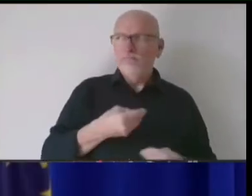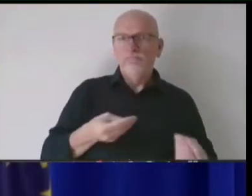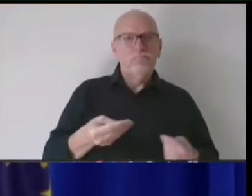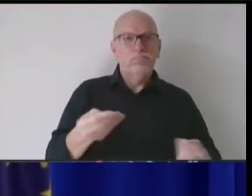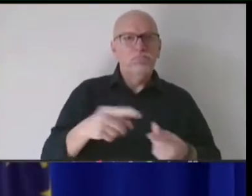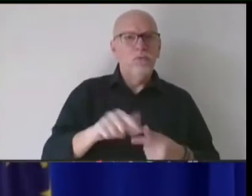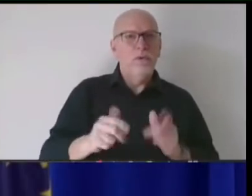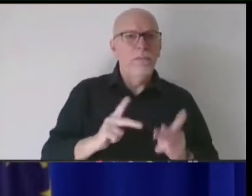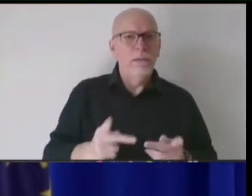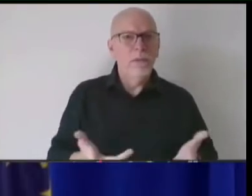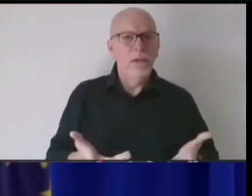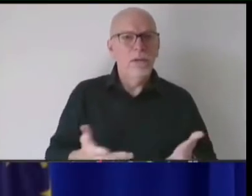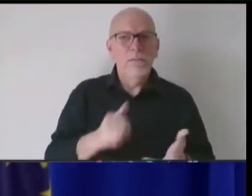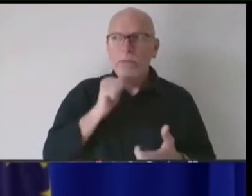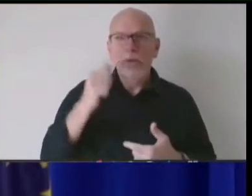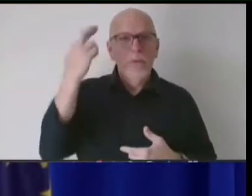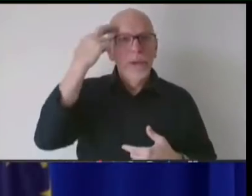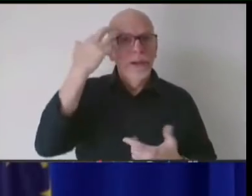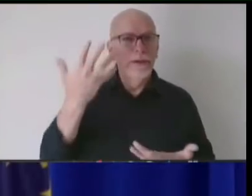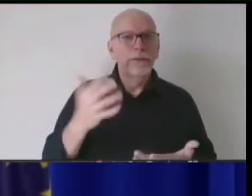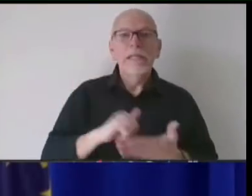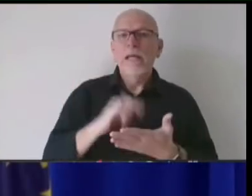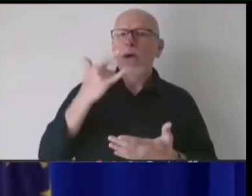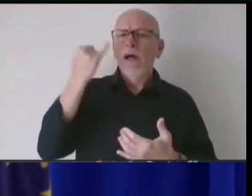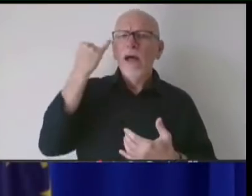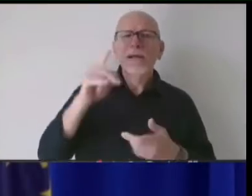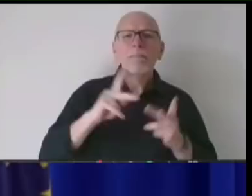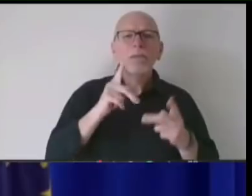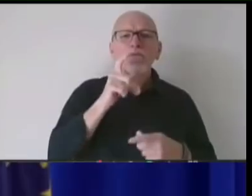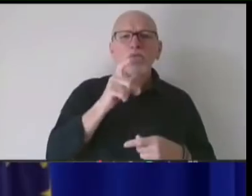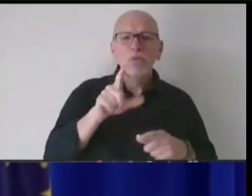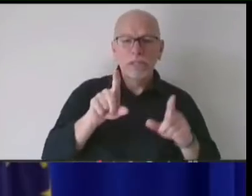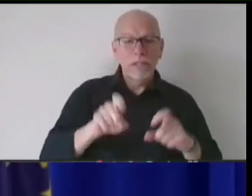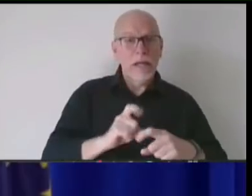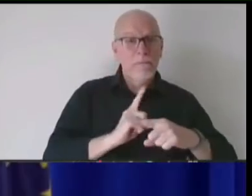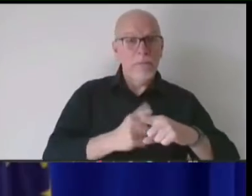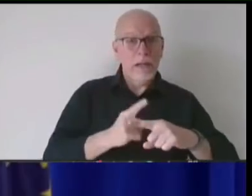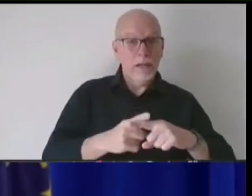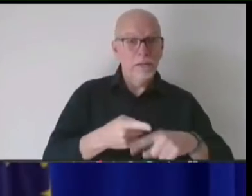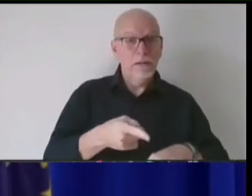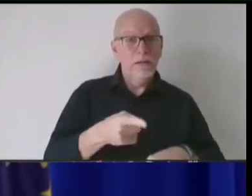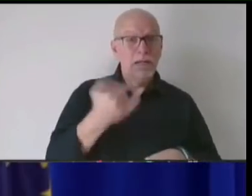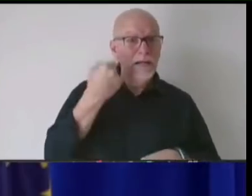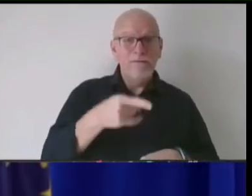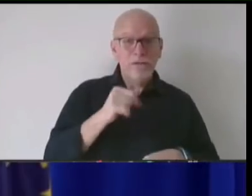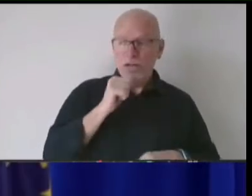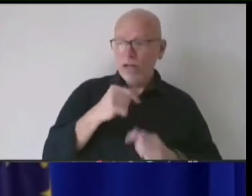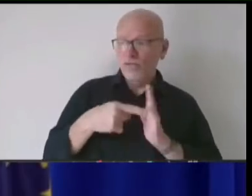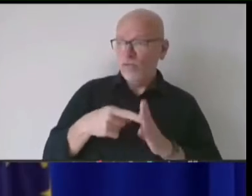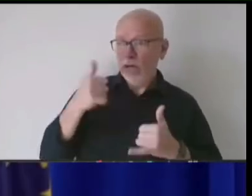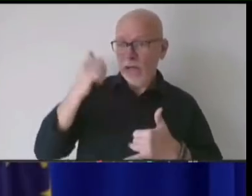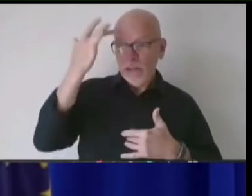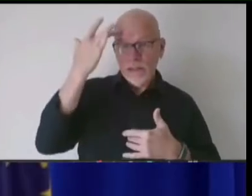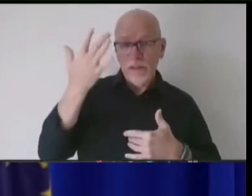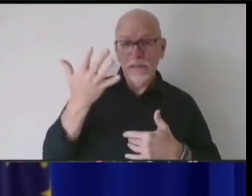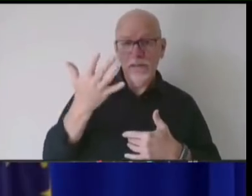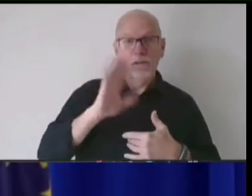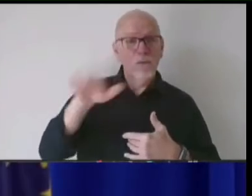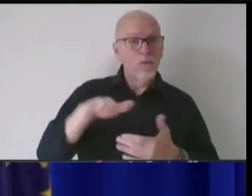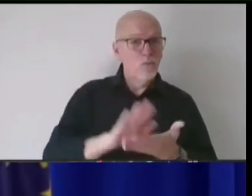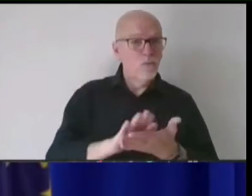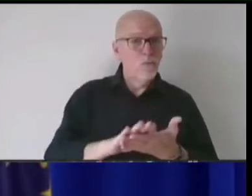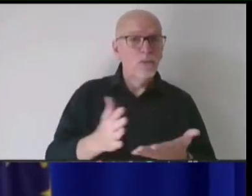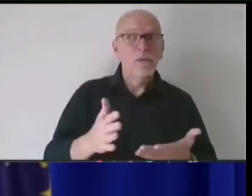people. So that's why this concept that people that are positive, as long as they're asymptomatic, can go to school, people that